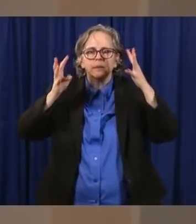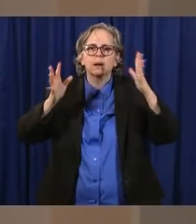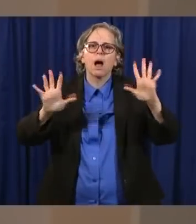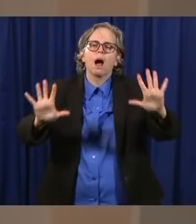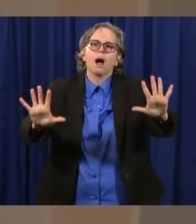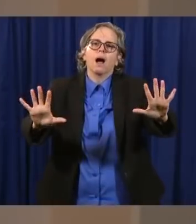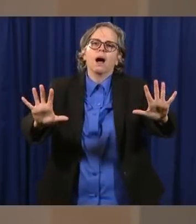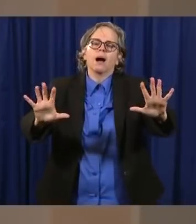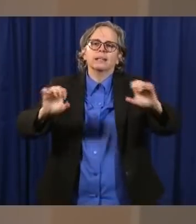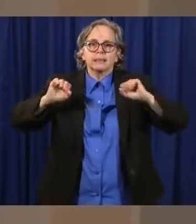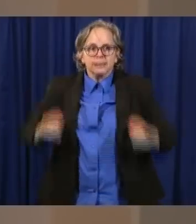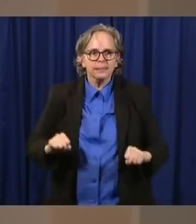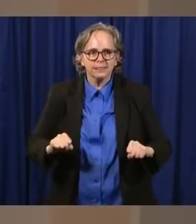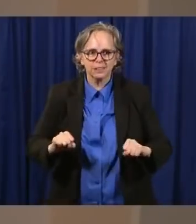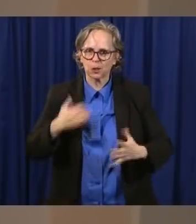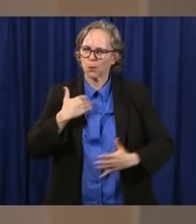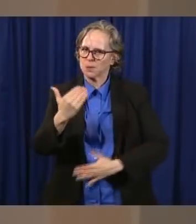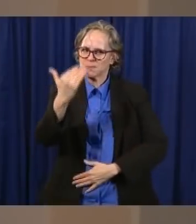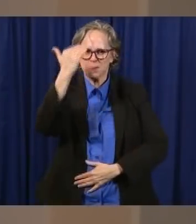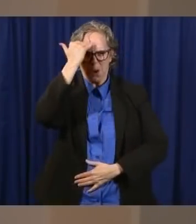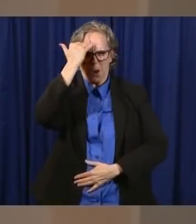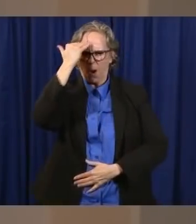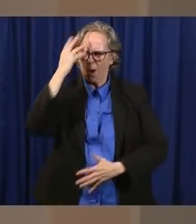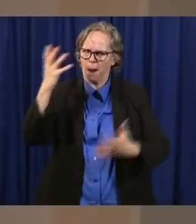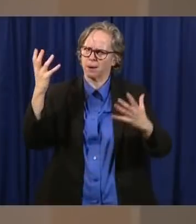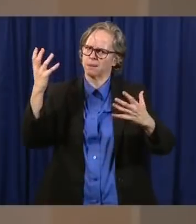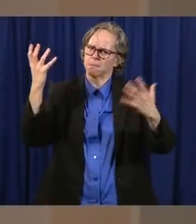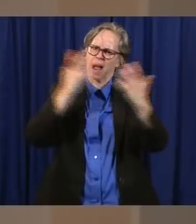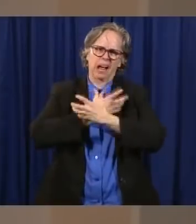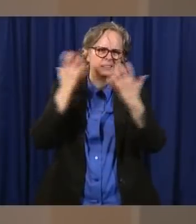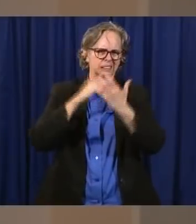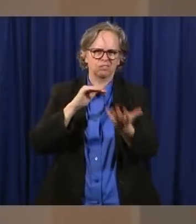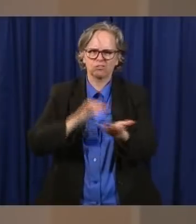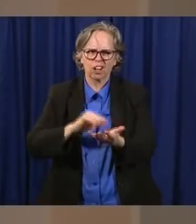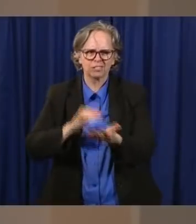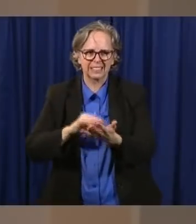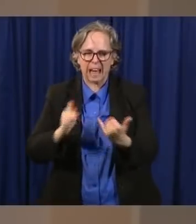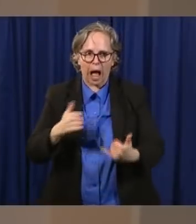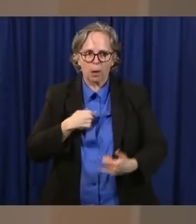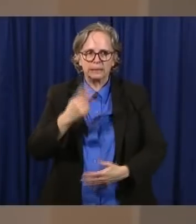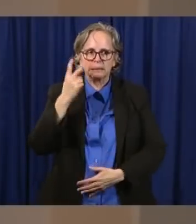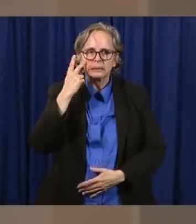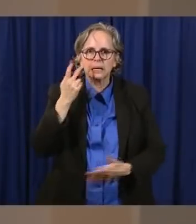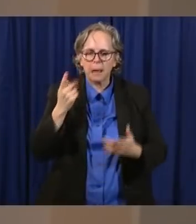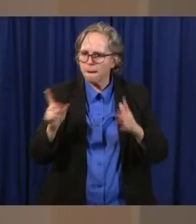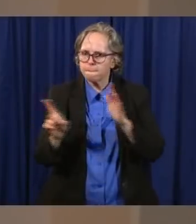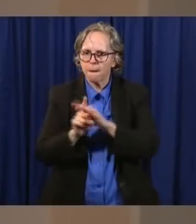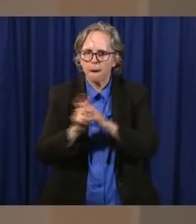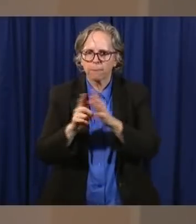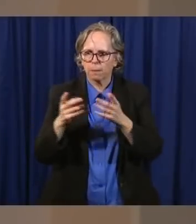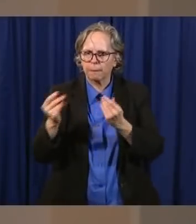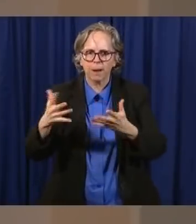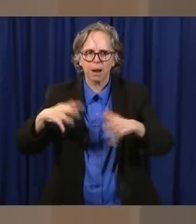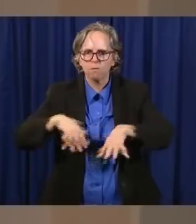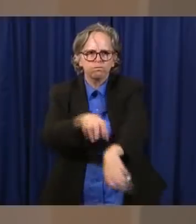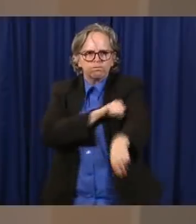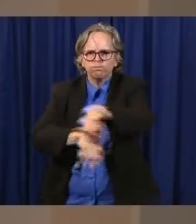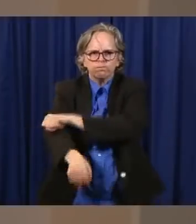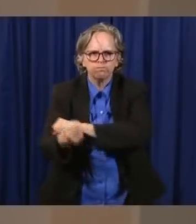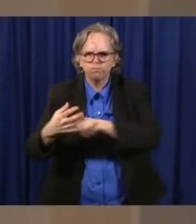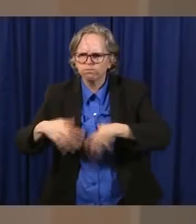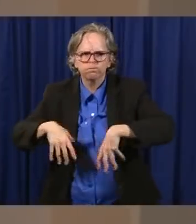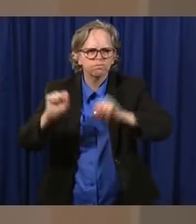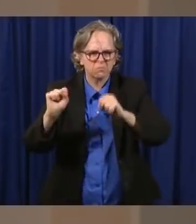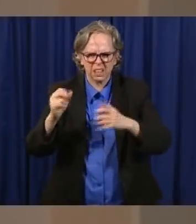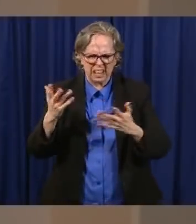know that, but you're just seeing it, you know, come along so quickly during this difficult time,